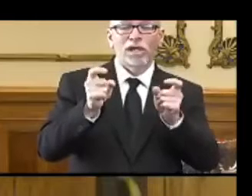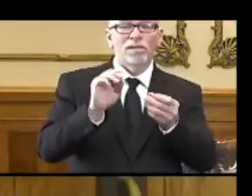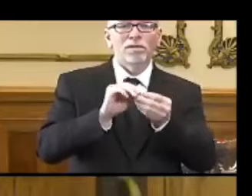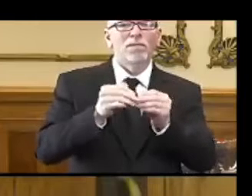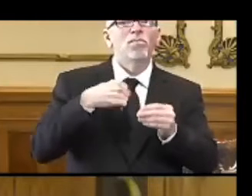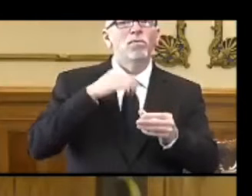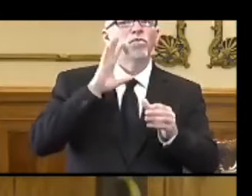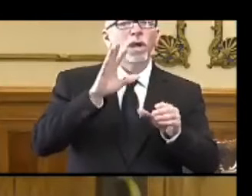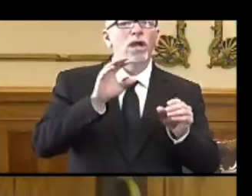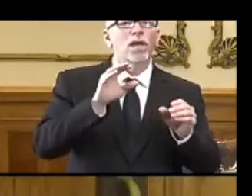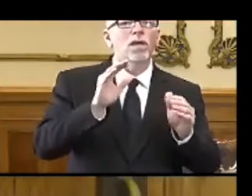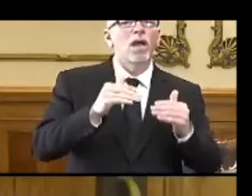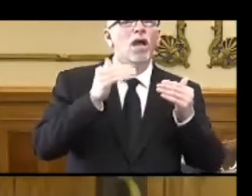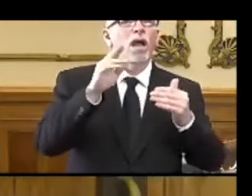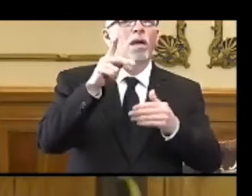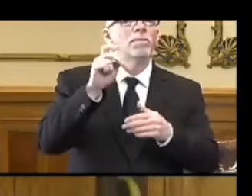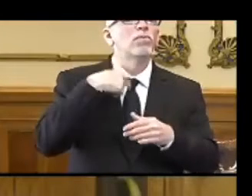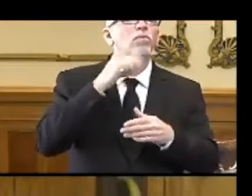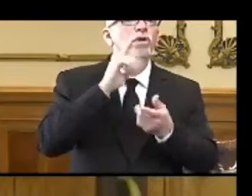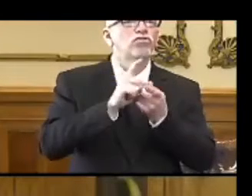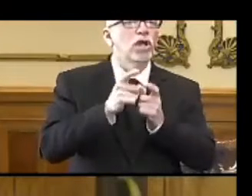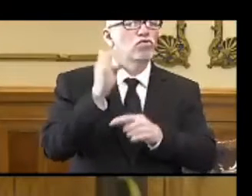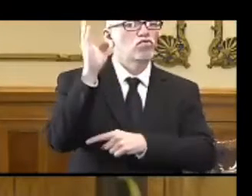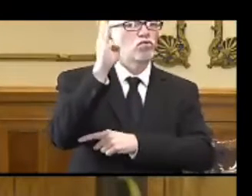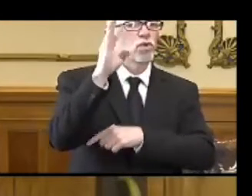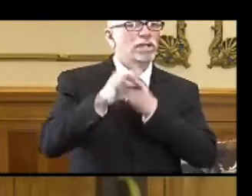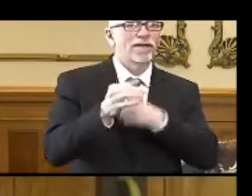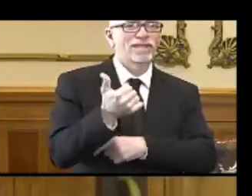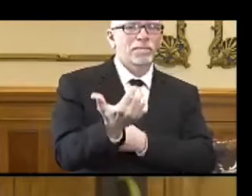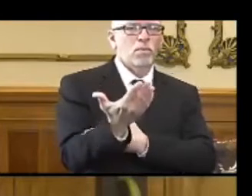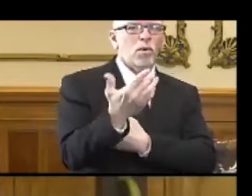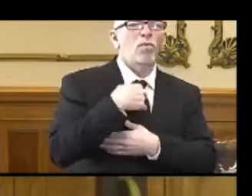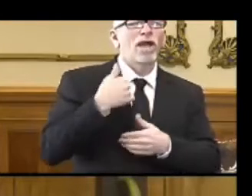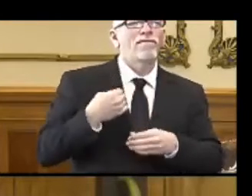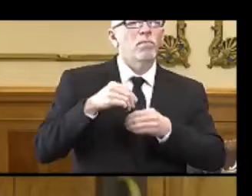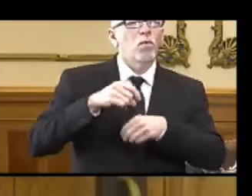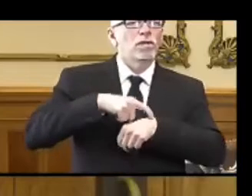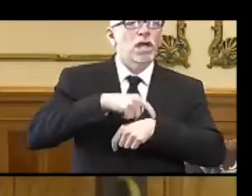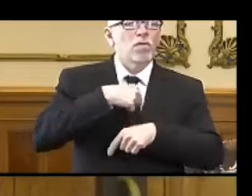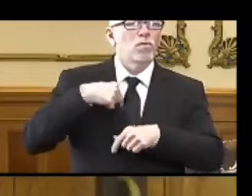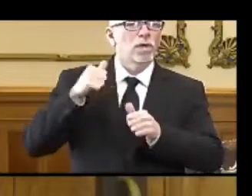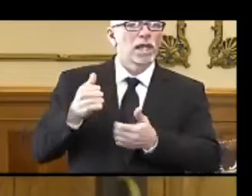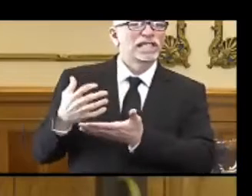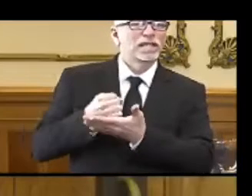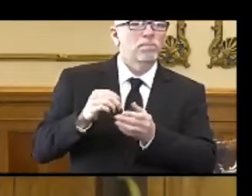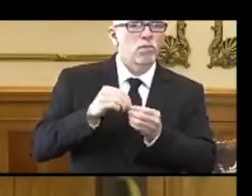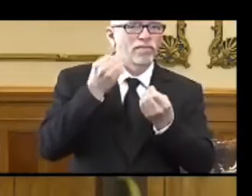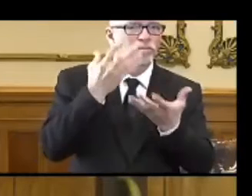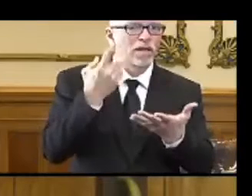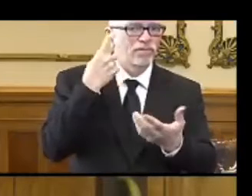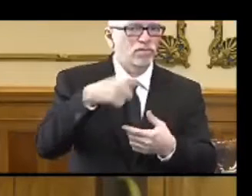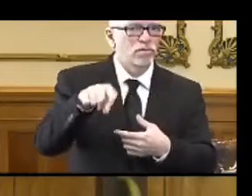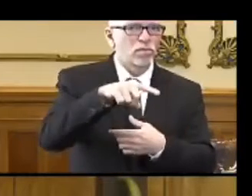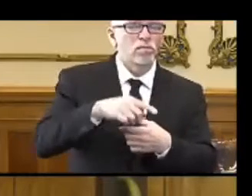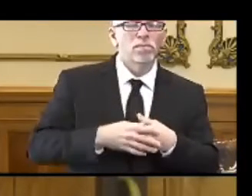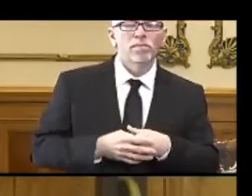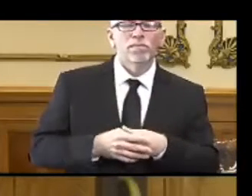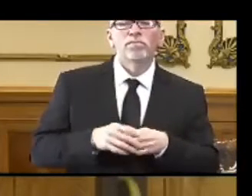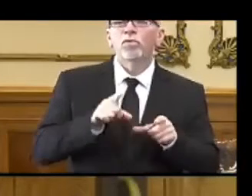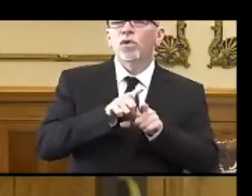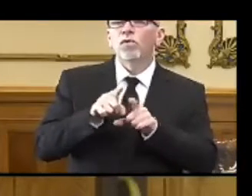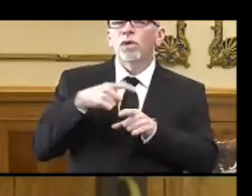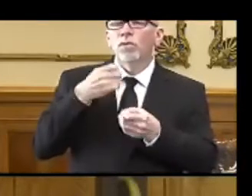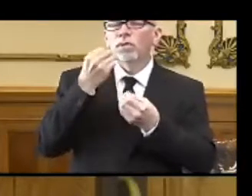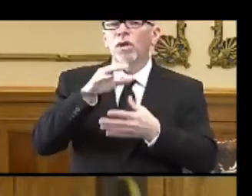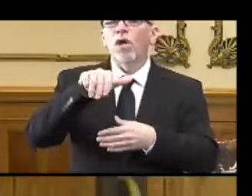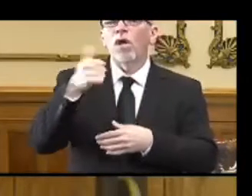our dashboard updates to noon to allow for more time to capture the most current data. I also want to bring you to another update